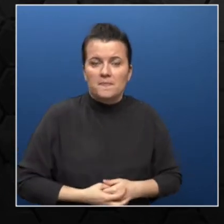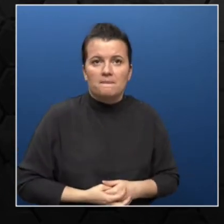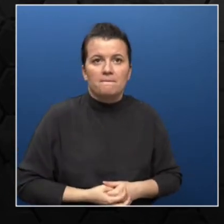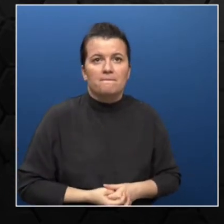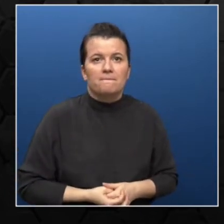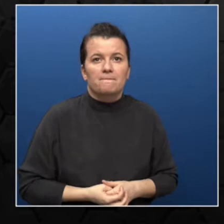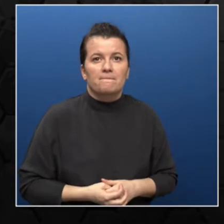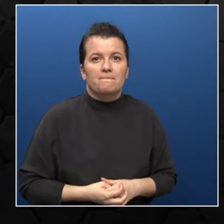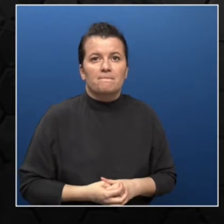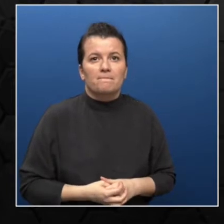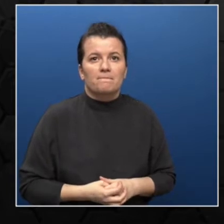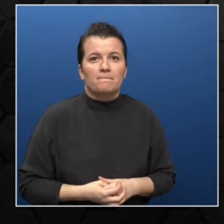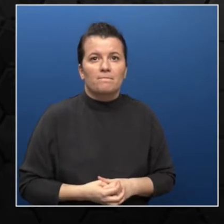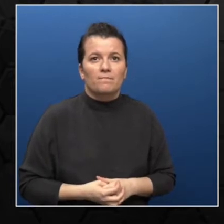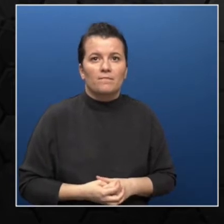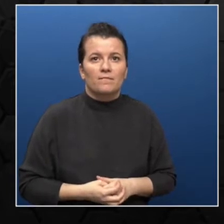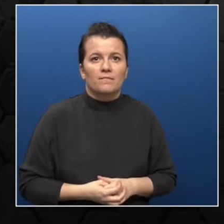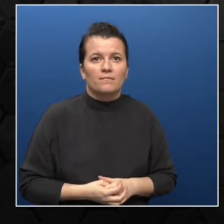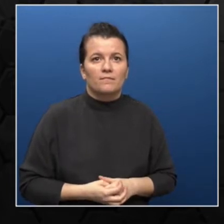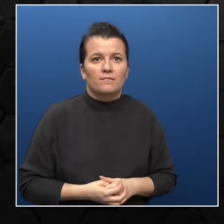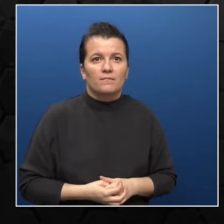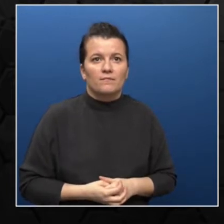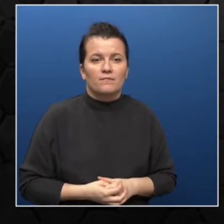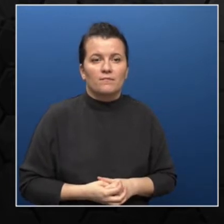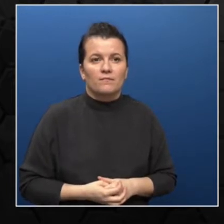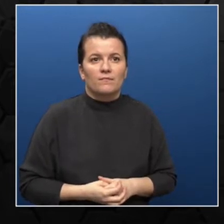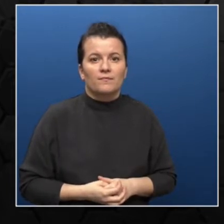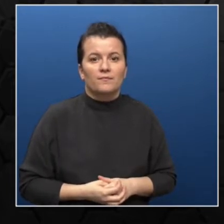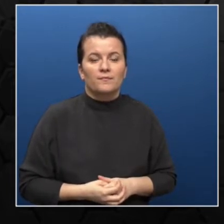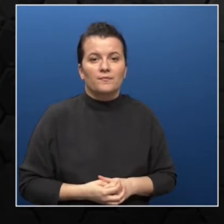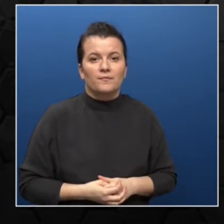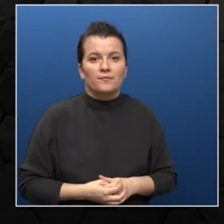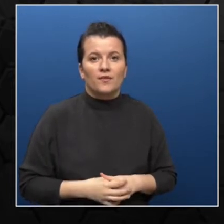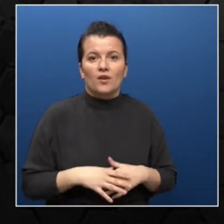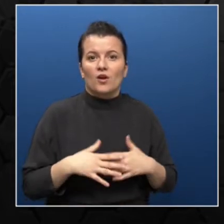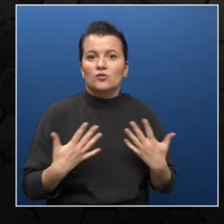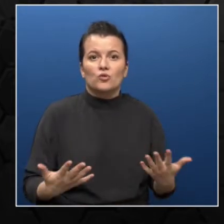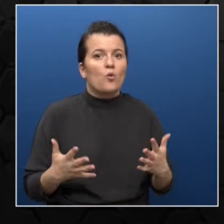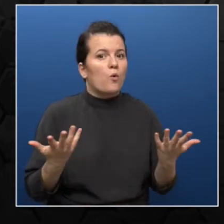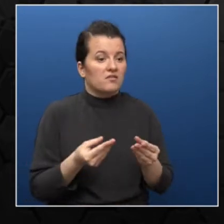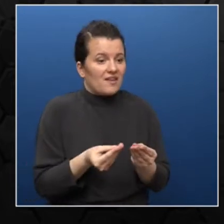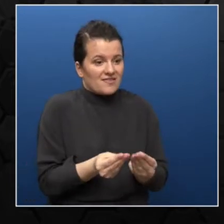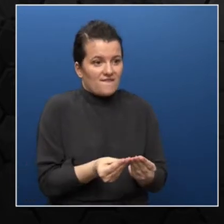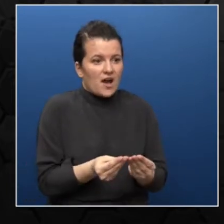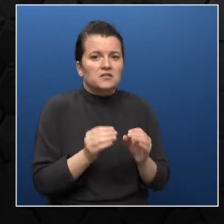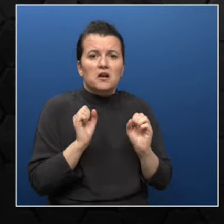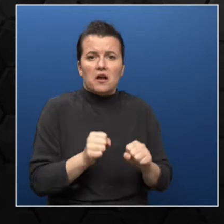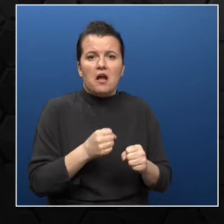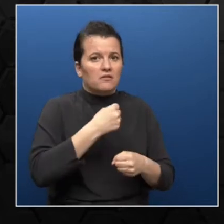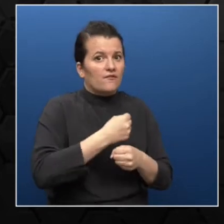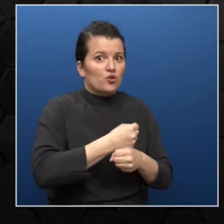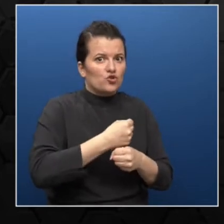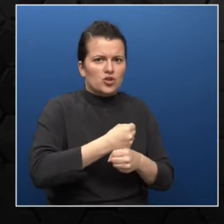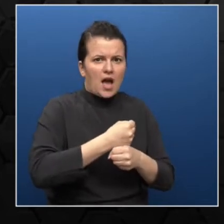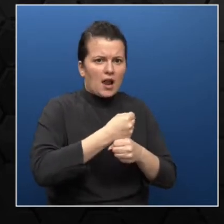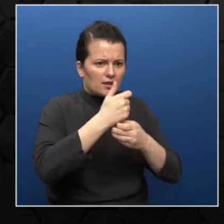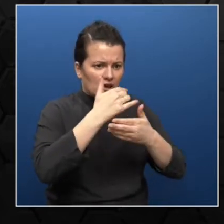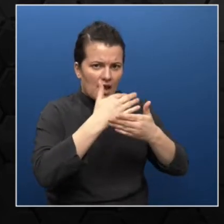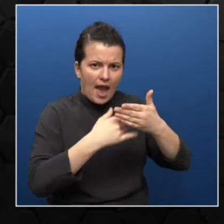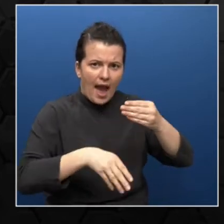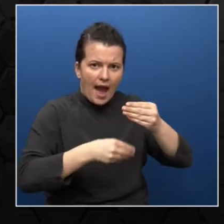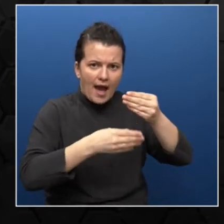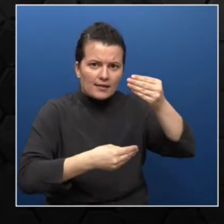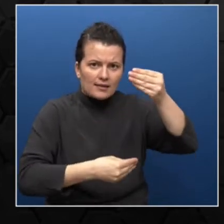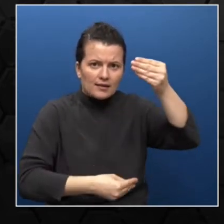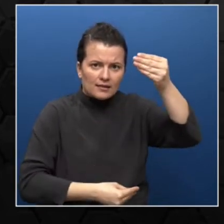this sort of enables the devices to give more functionality, and also it directly enables to